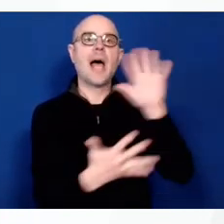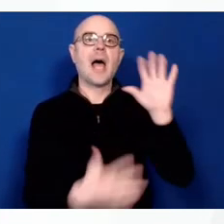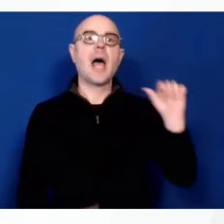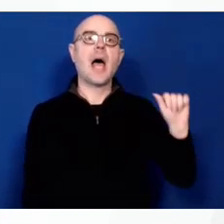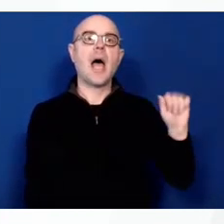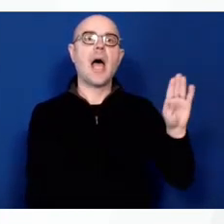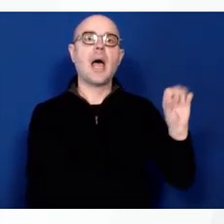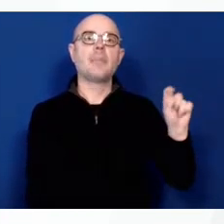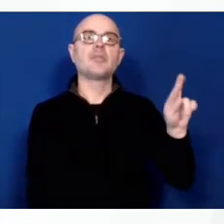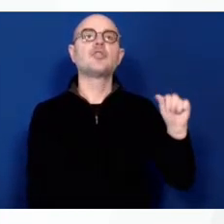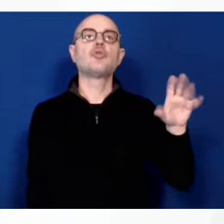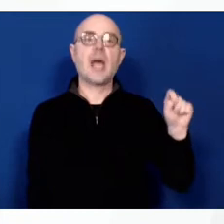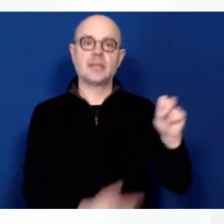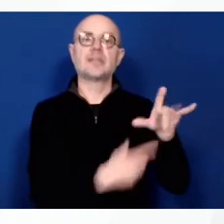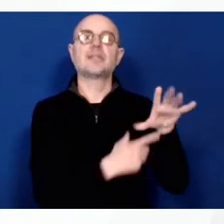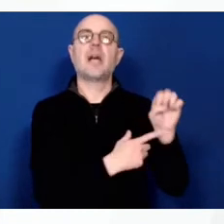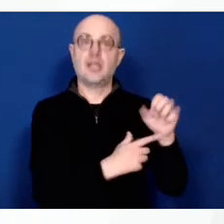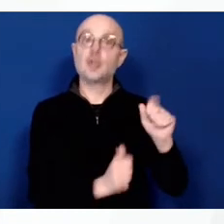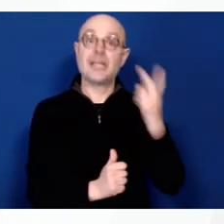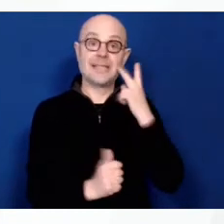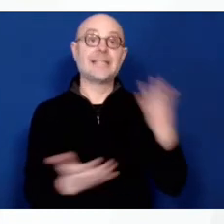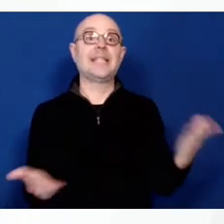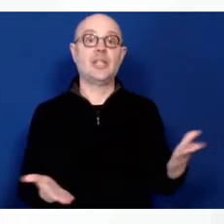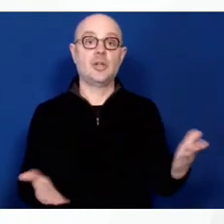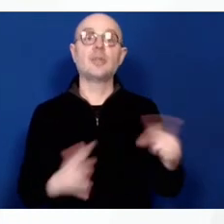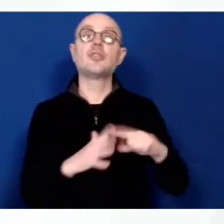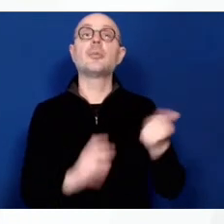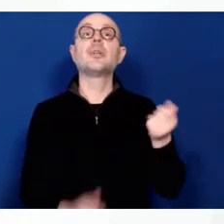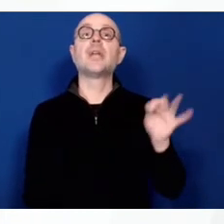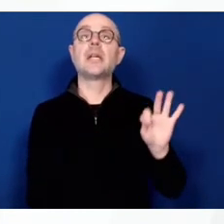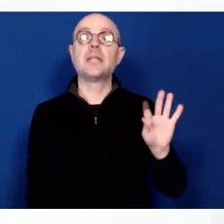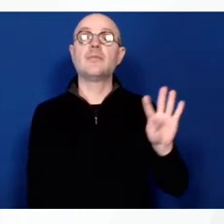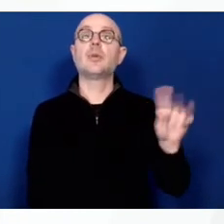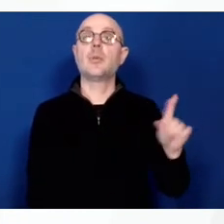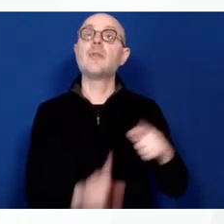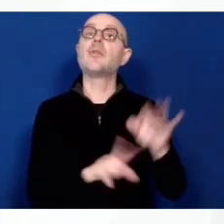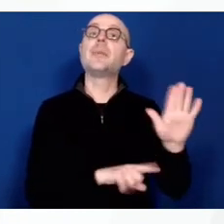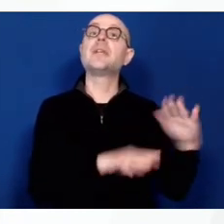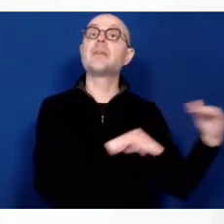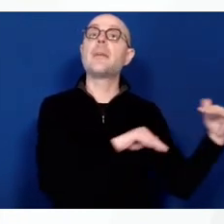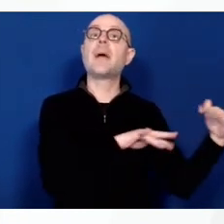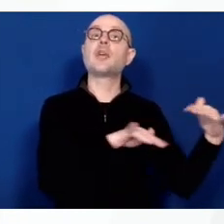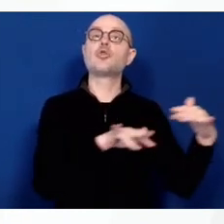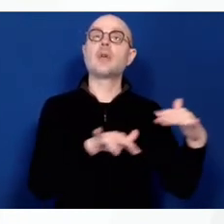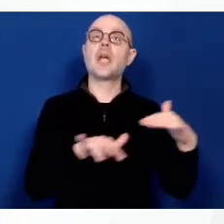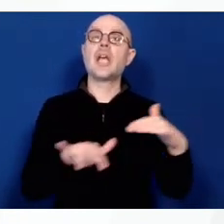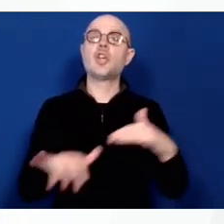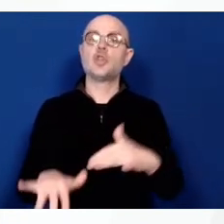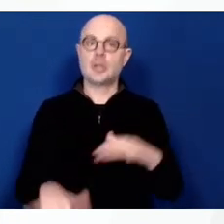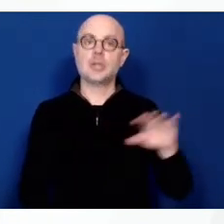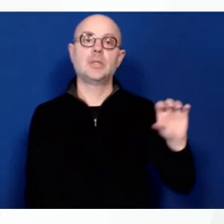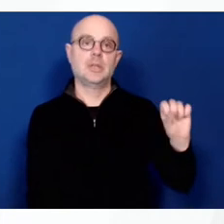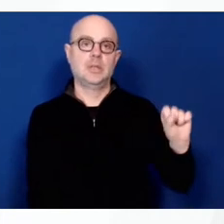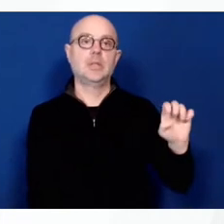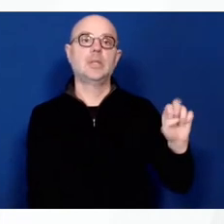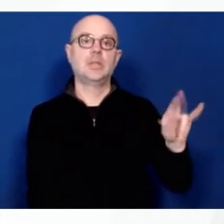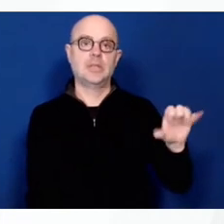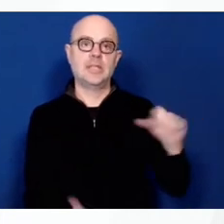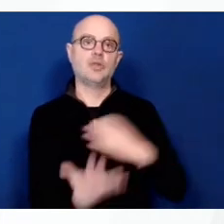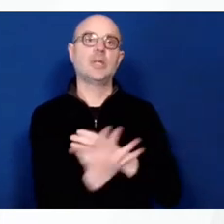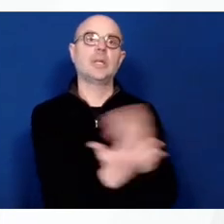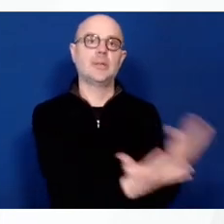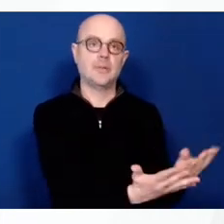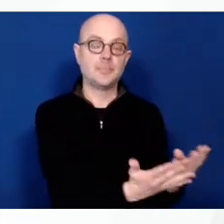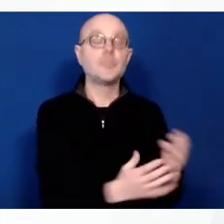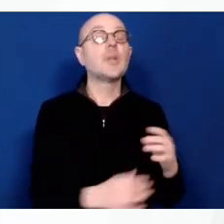most well-known works from 1941's Migration series. However, the decision to dedicate a